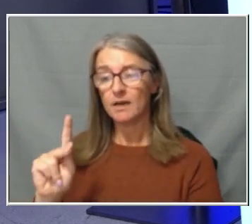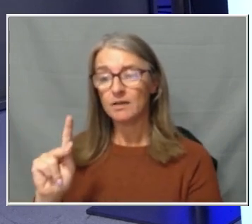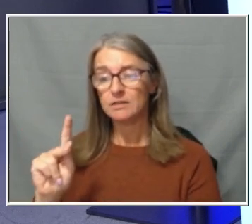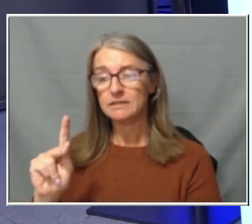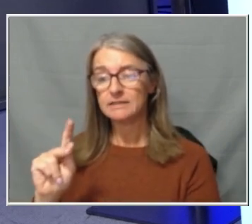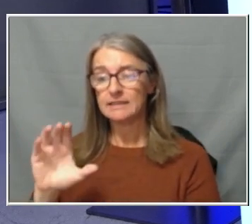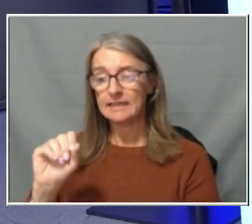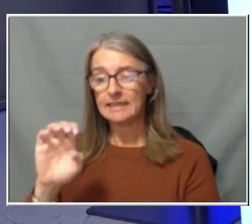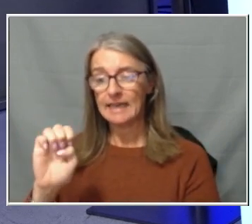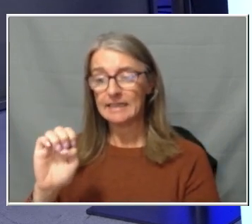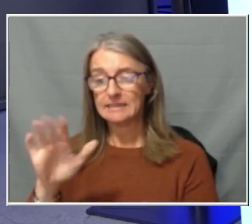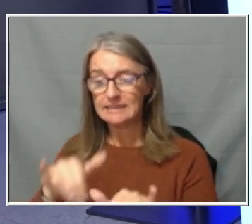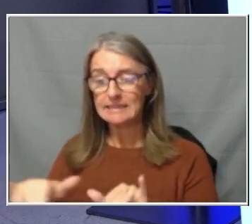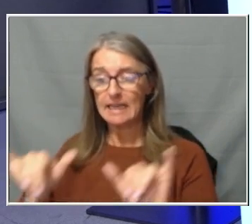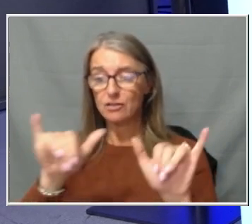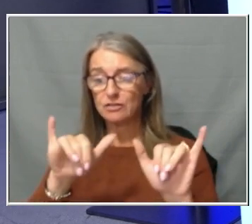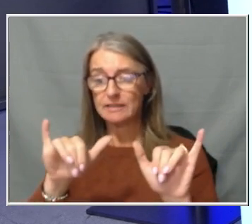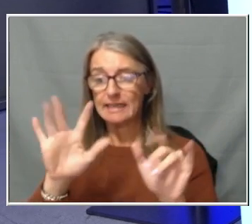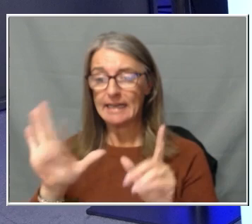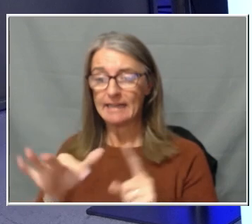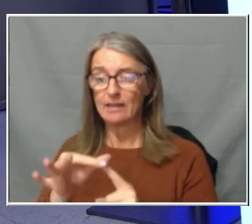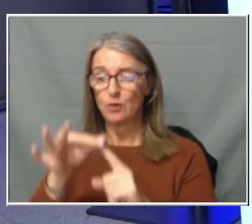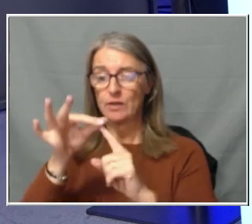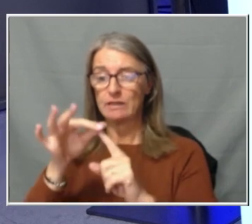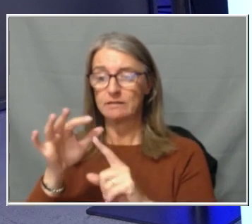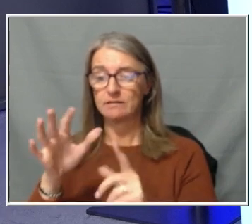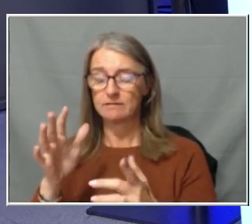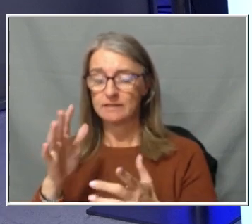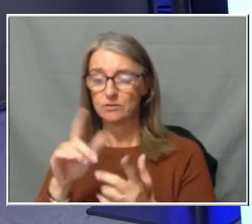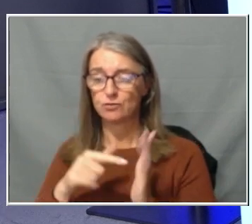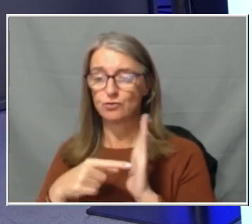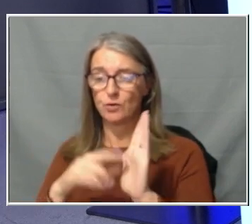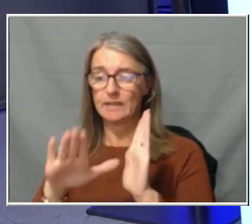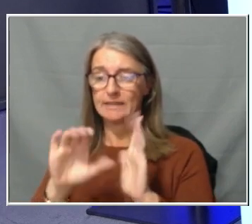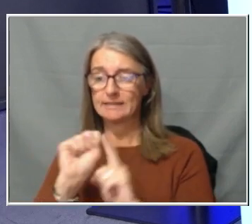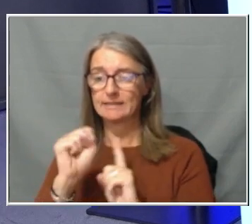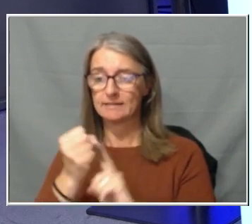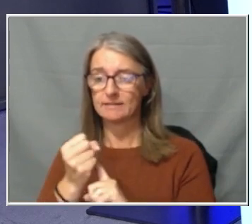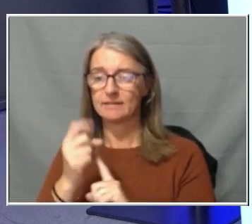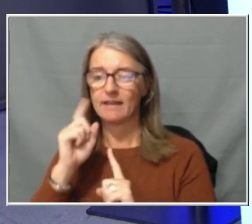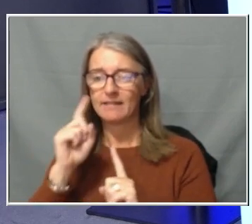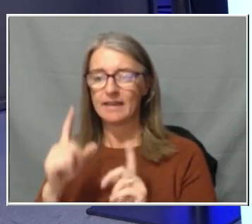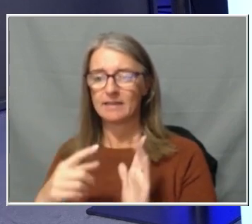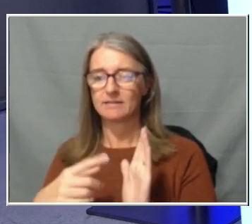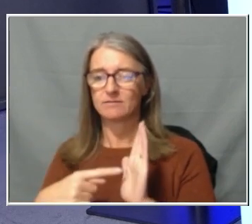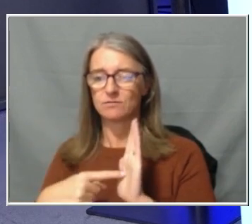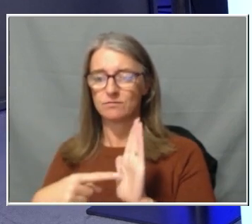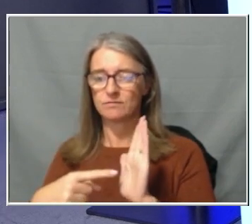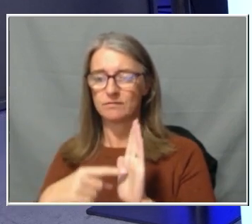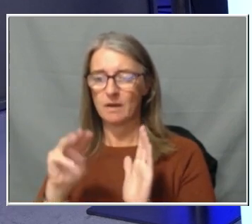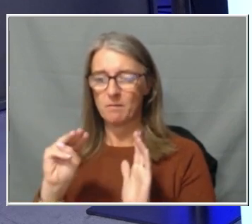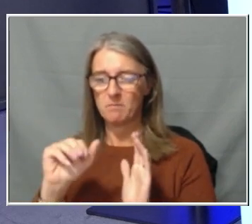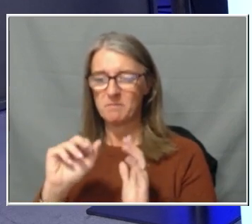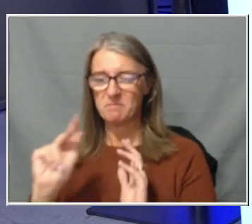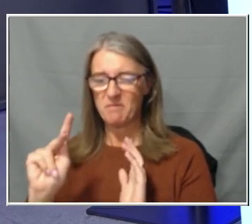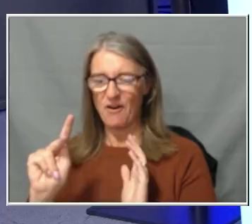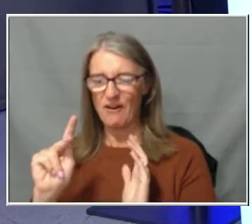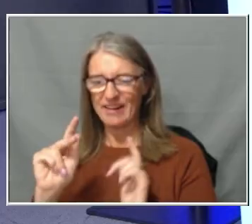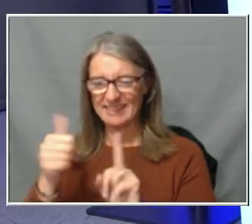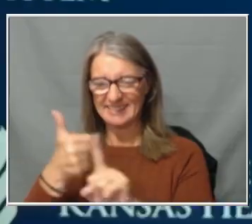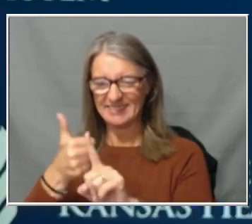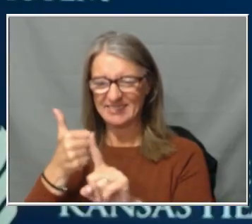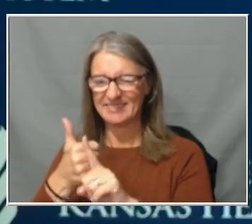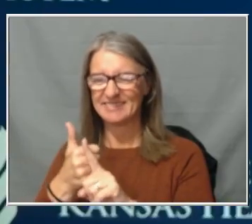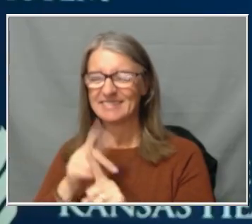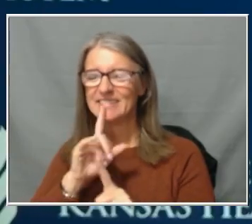on what you see? Is there anything unique that stood out about his case? I think the thing that stood out about Mark's case was Mark. He